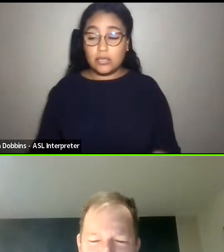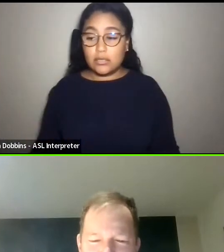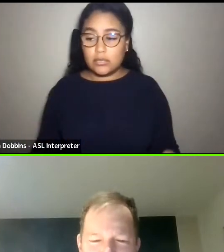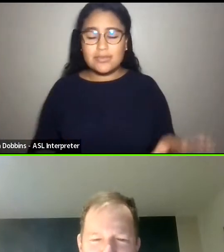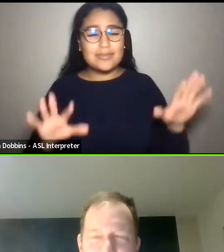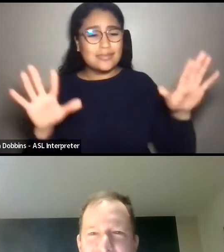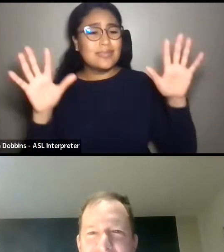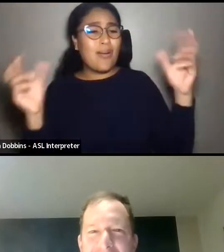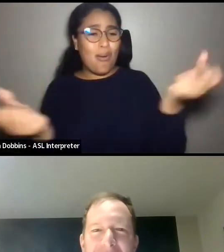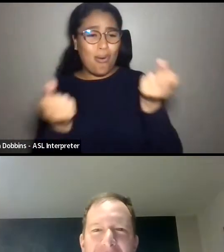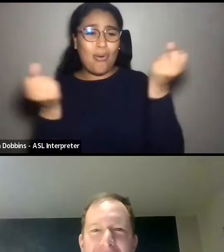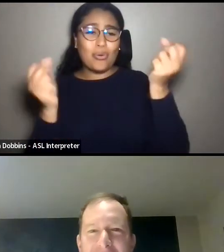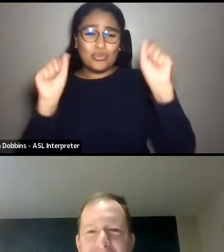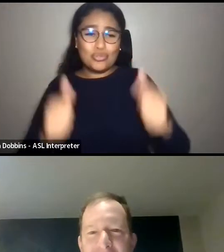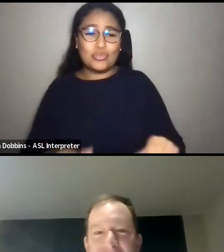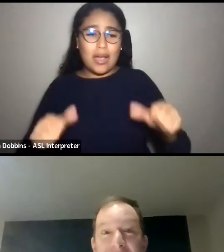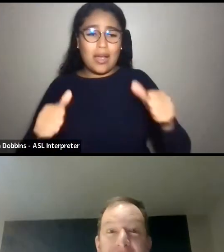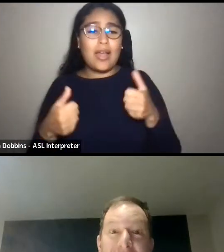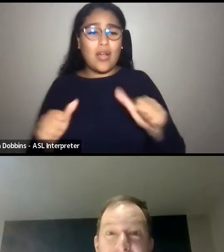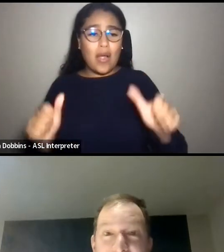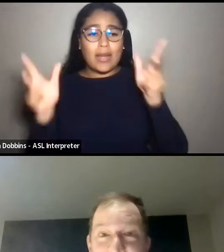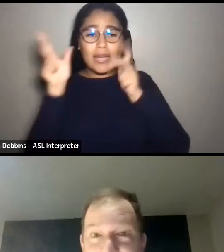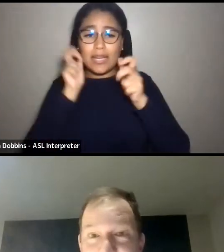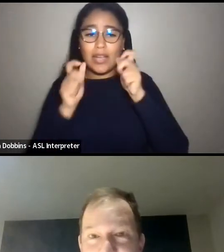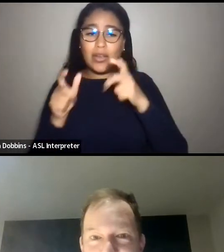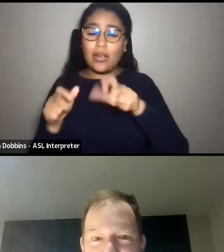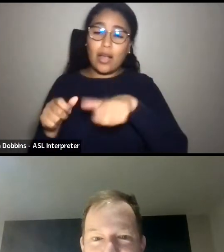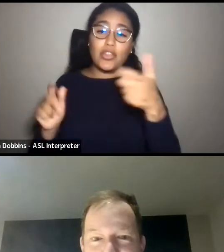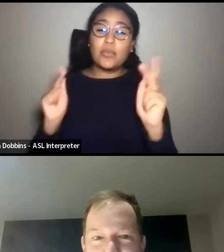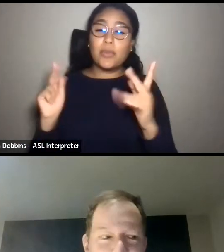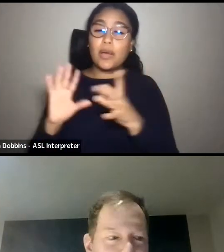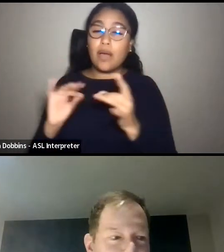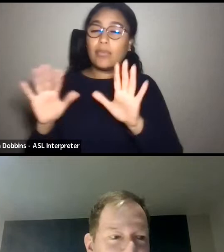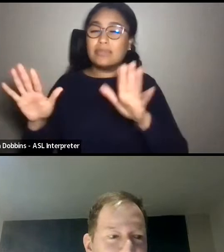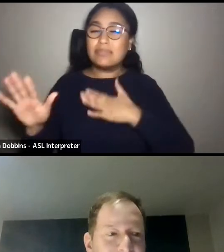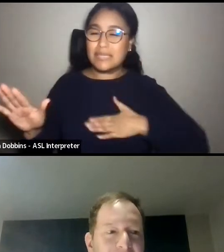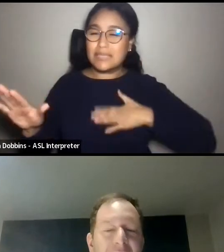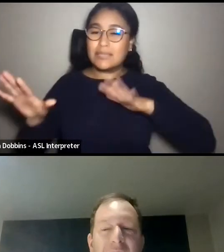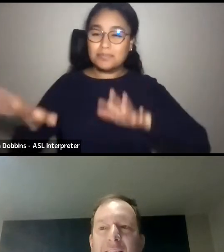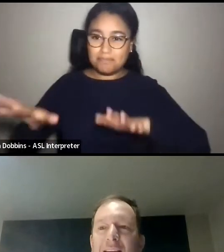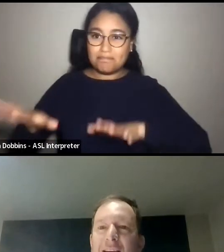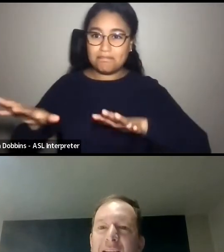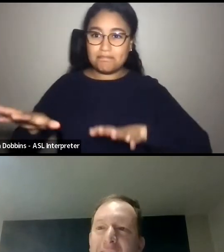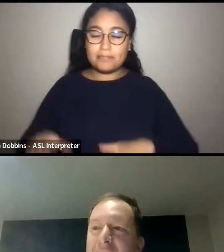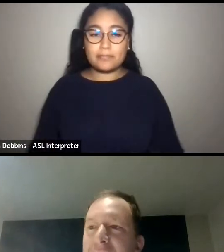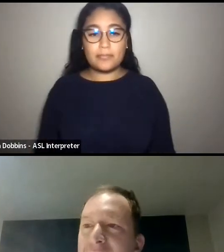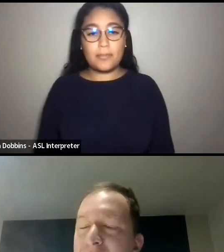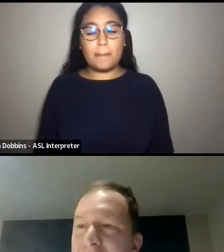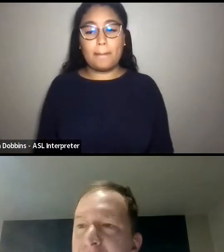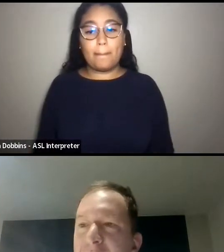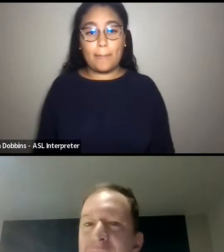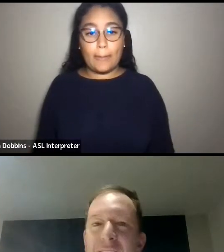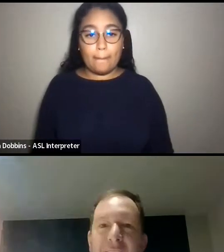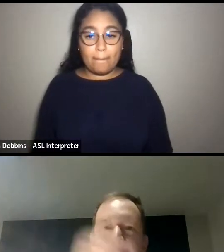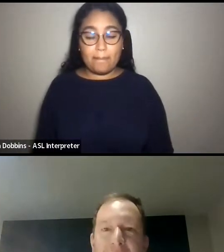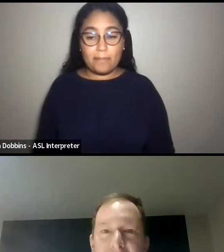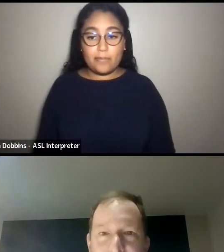But I wasn't we're sure trying how to hear the rest of the people who have comments. So please, thank you.